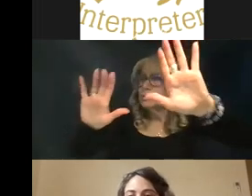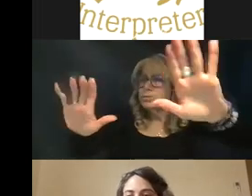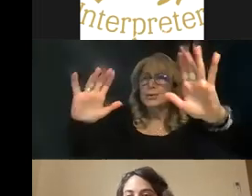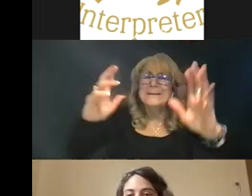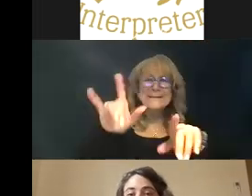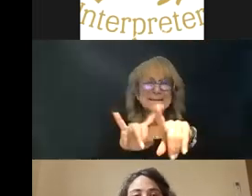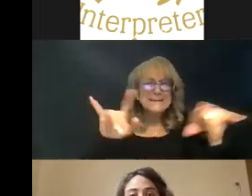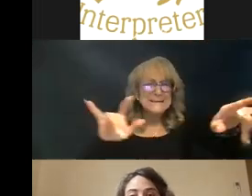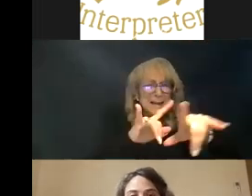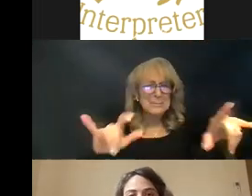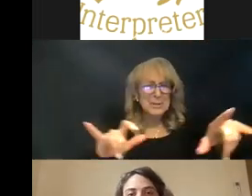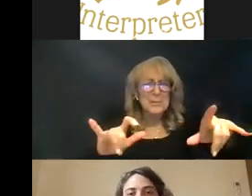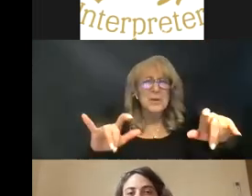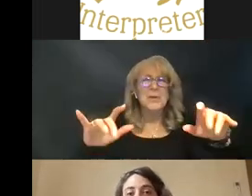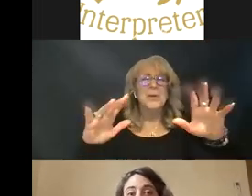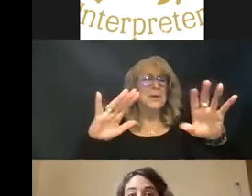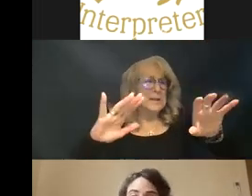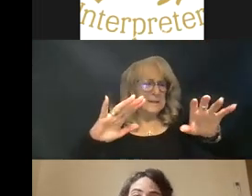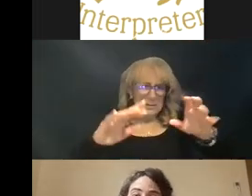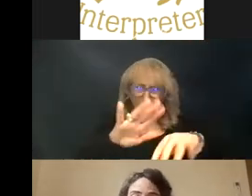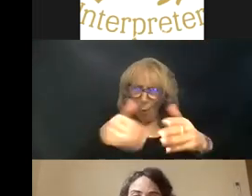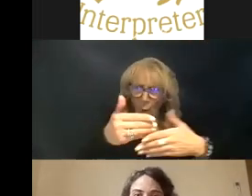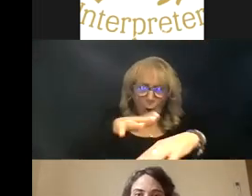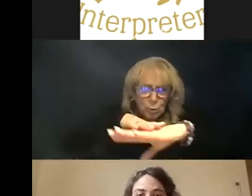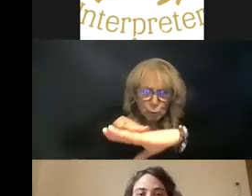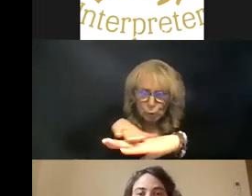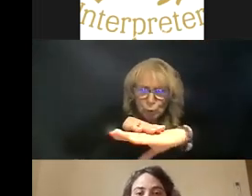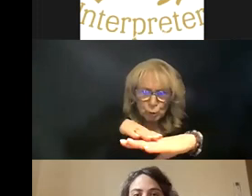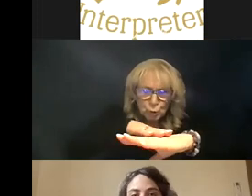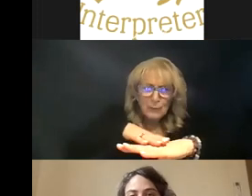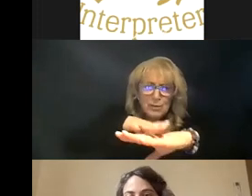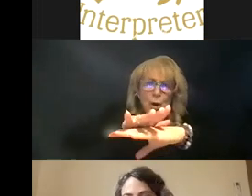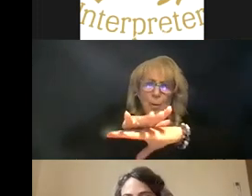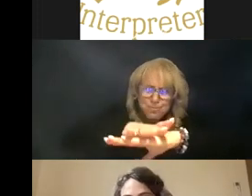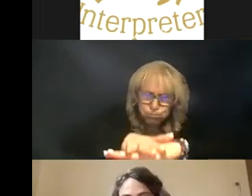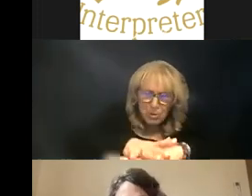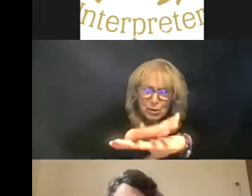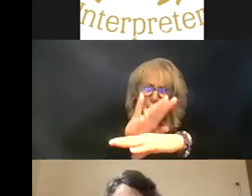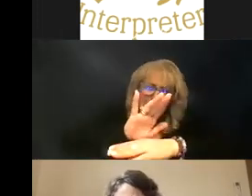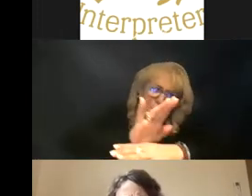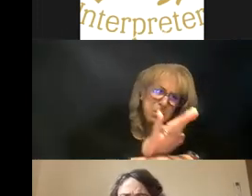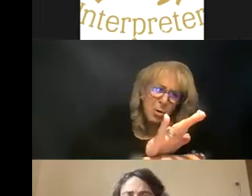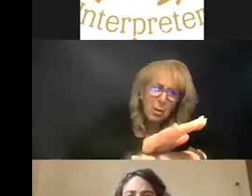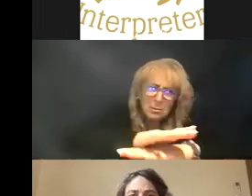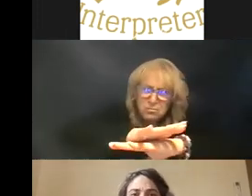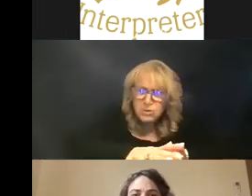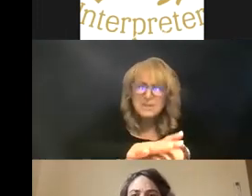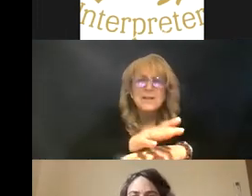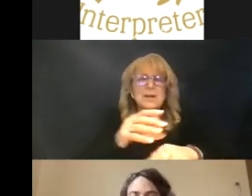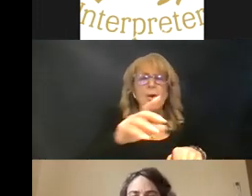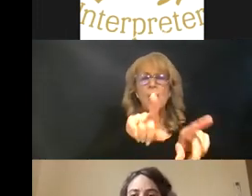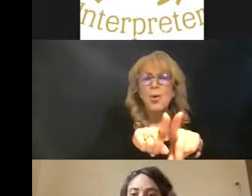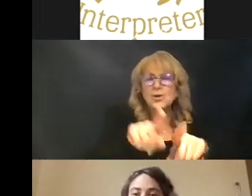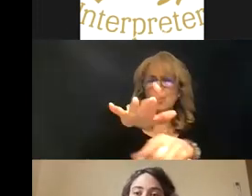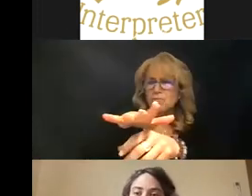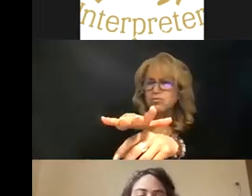always pushing against all the surfaces. There is a pressure that we call the atmospheric pressure. So to learn a little bit more about